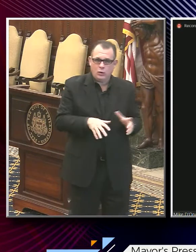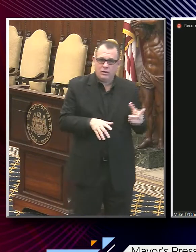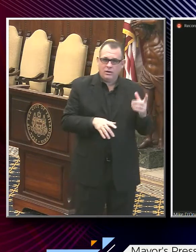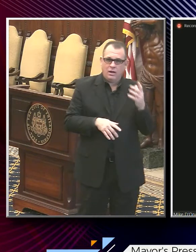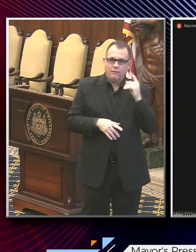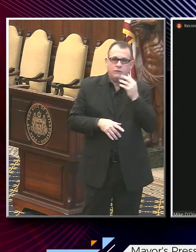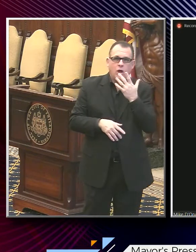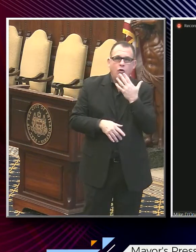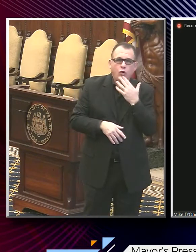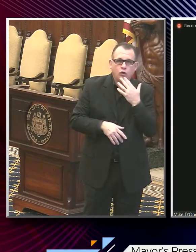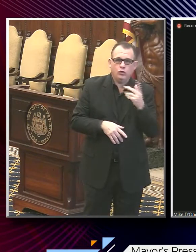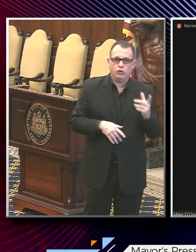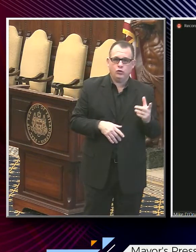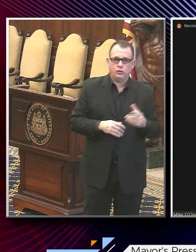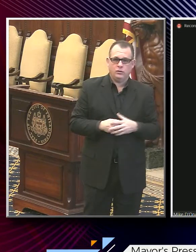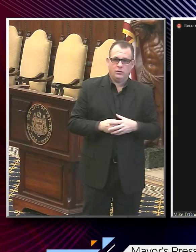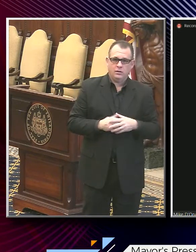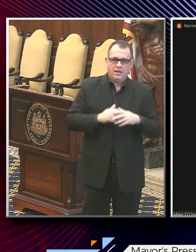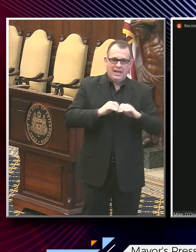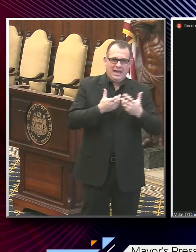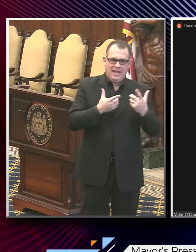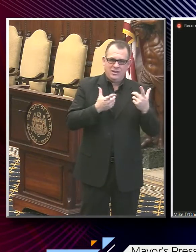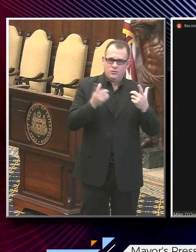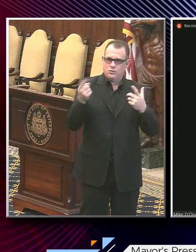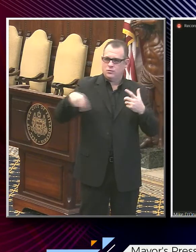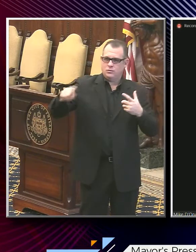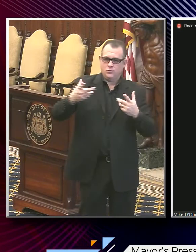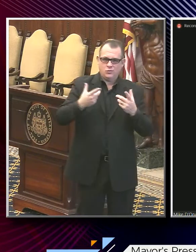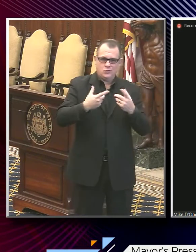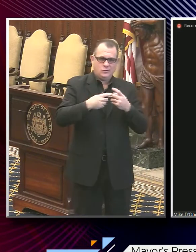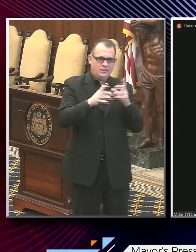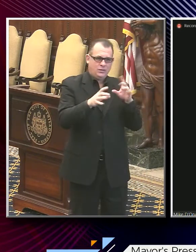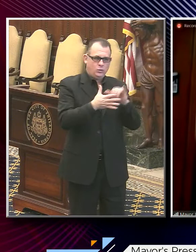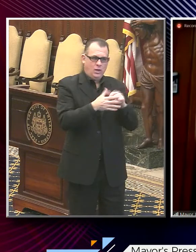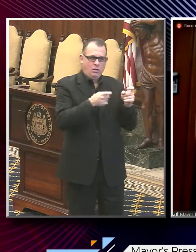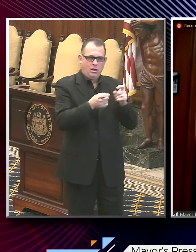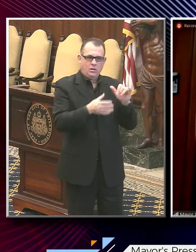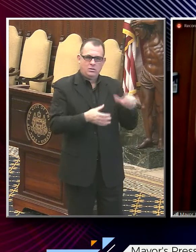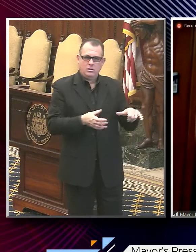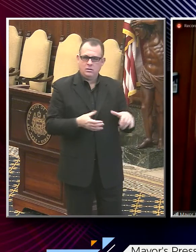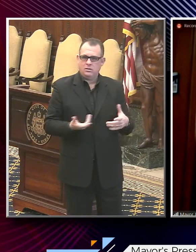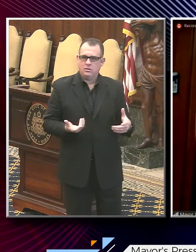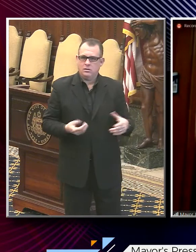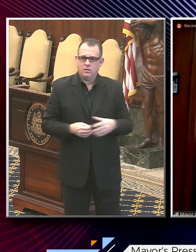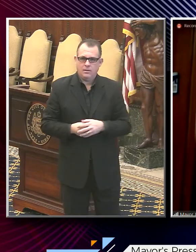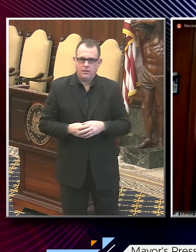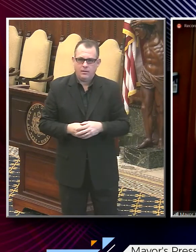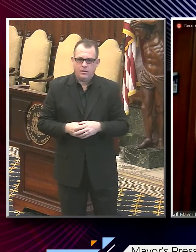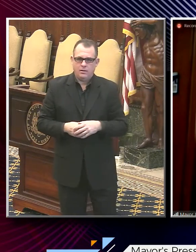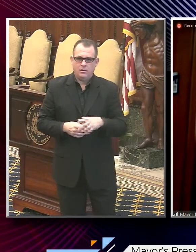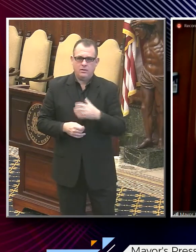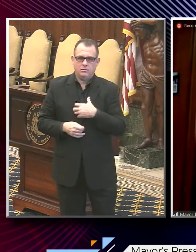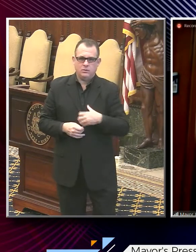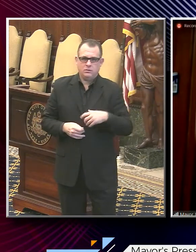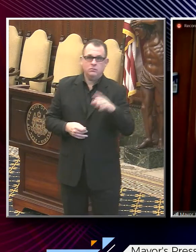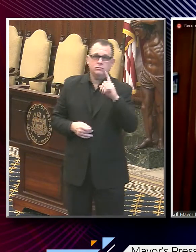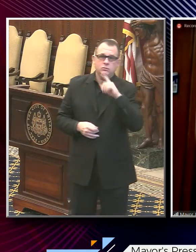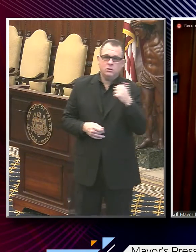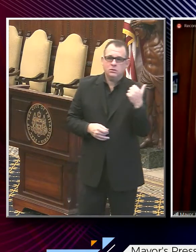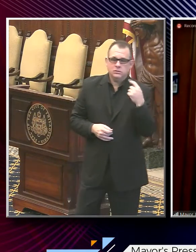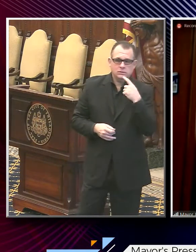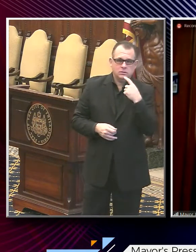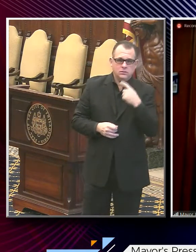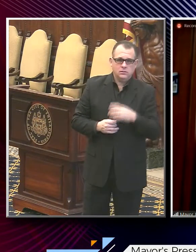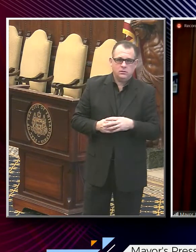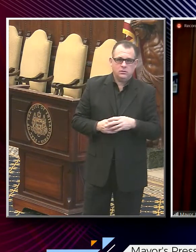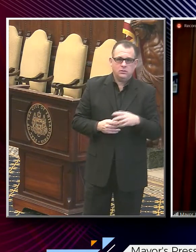who are women of color. How is the administration addressing this? Well, we're trying to, in situations